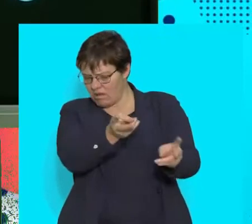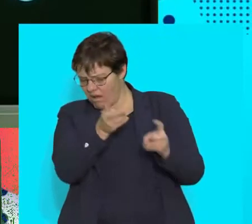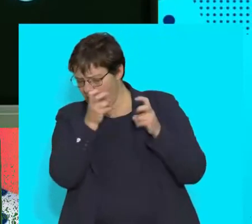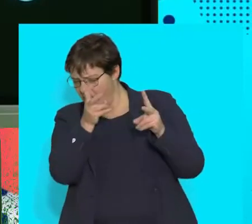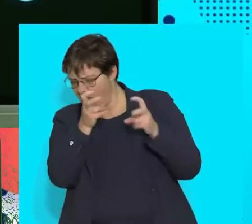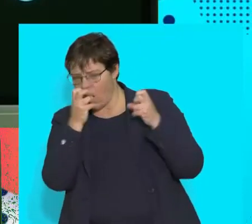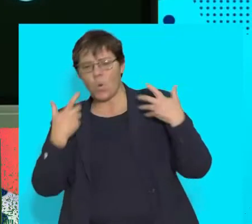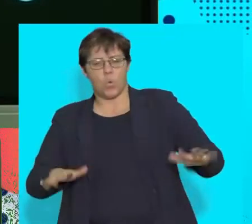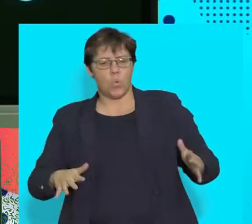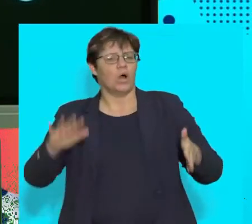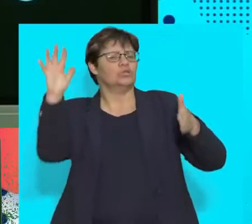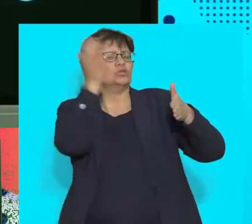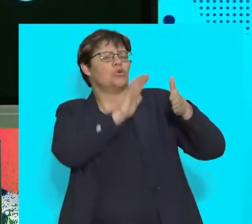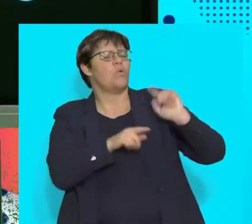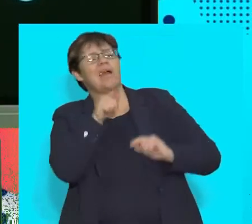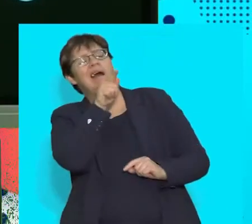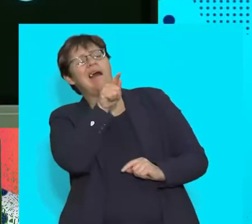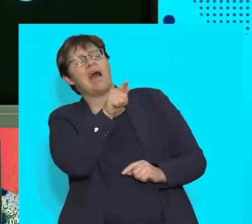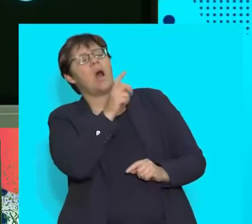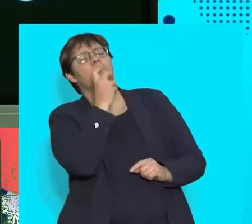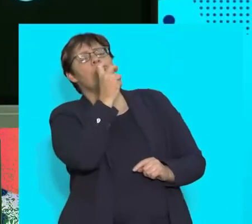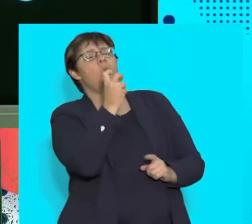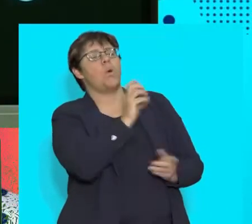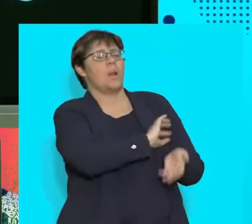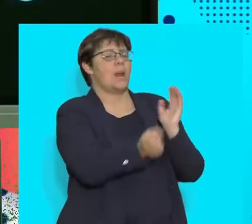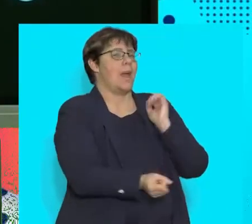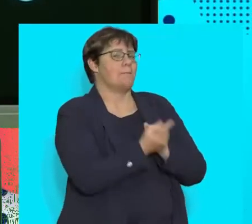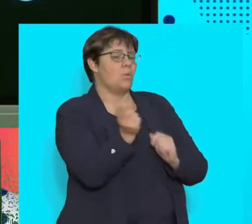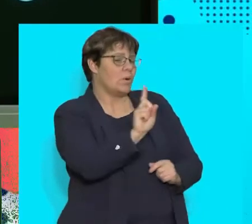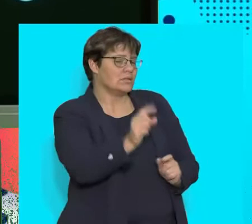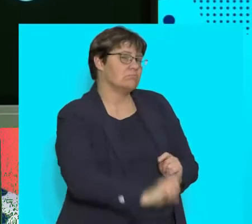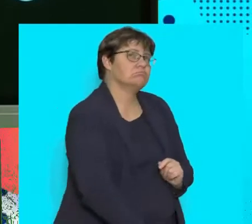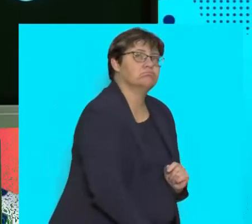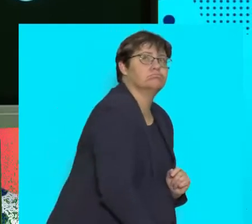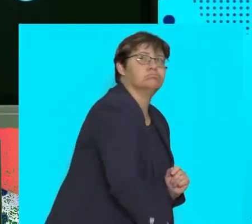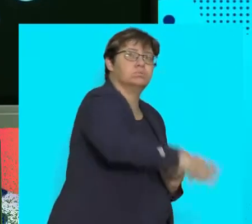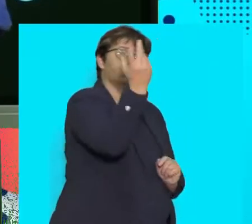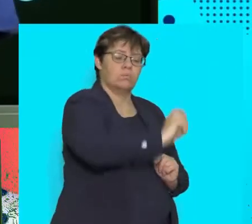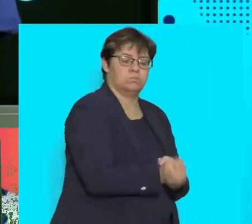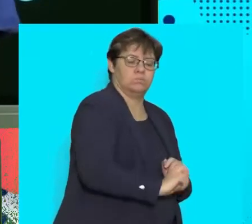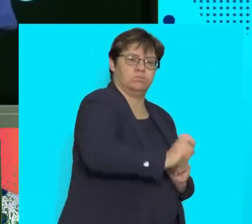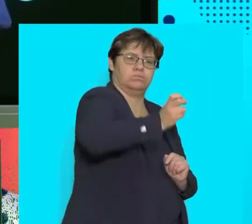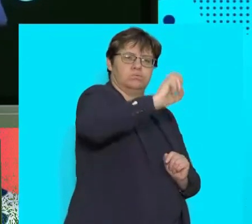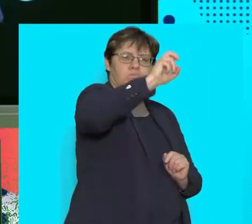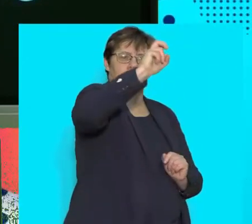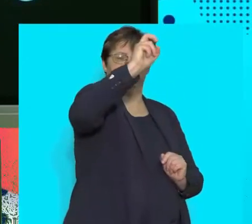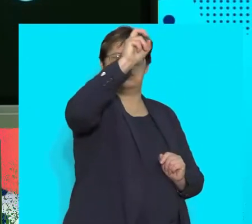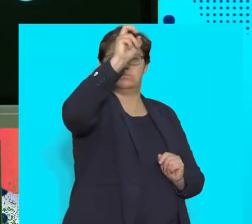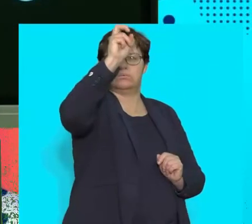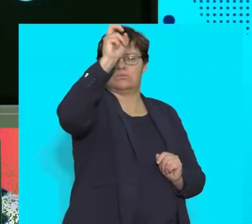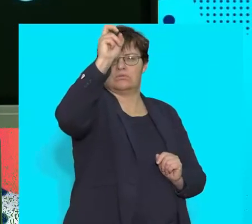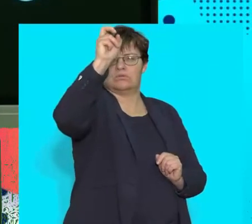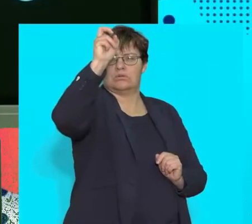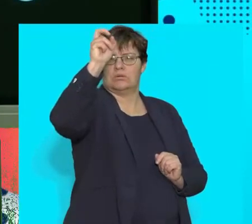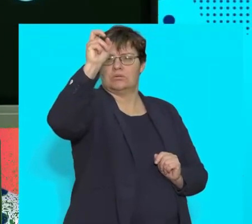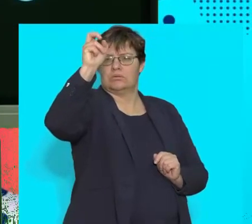us a story of what's happening to this ball that we threw up in the air. And from this graph, we could draw